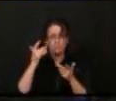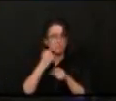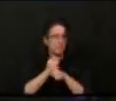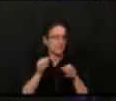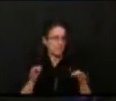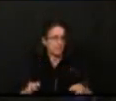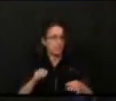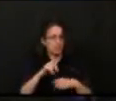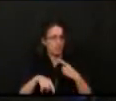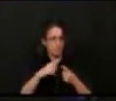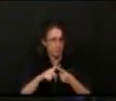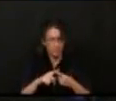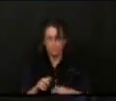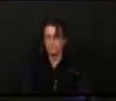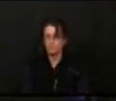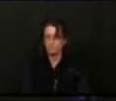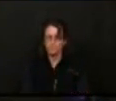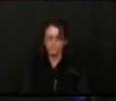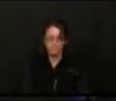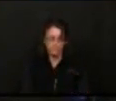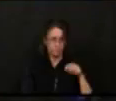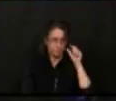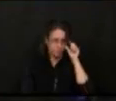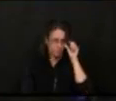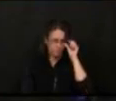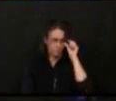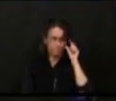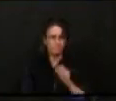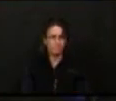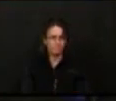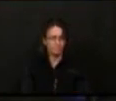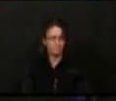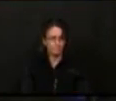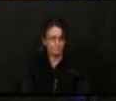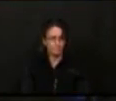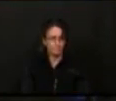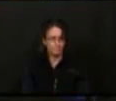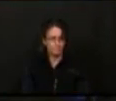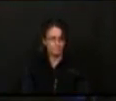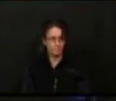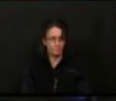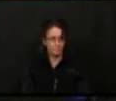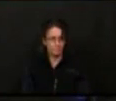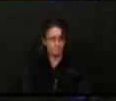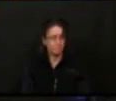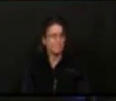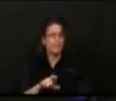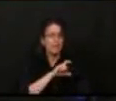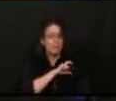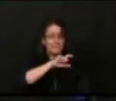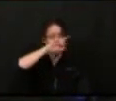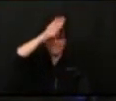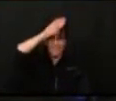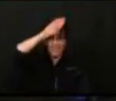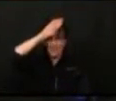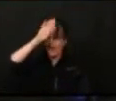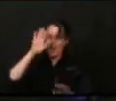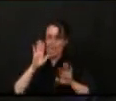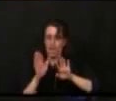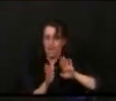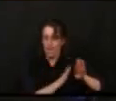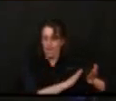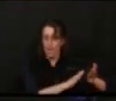Now, this totally sets to the side the fact that the police fire infrastructure needs to be dealt with, right?